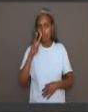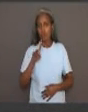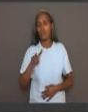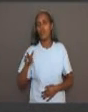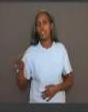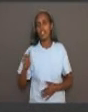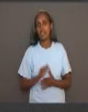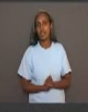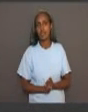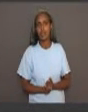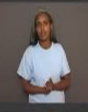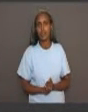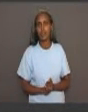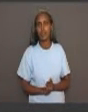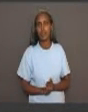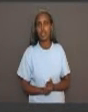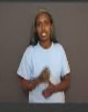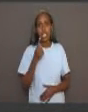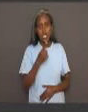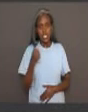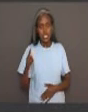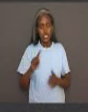Here we have two vectors.